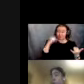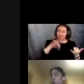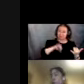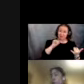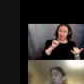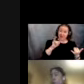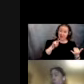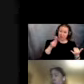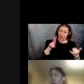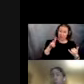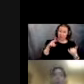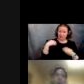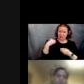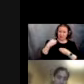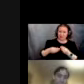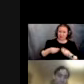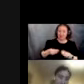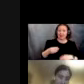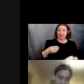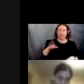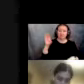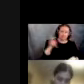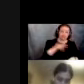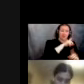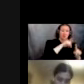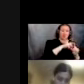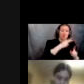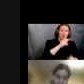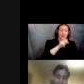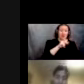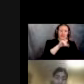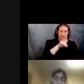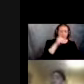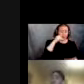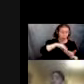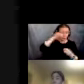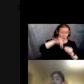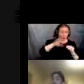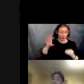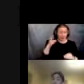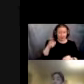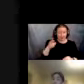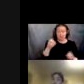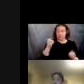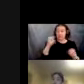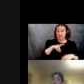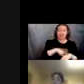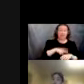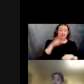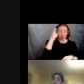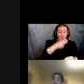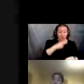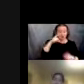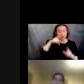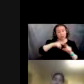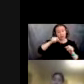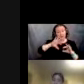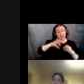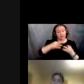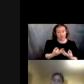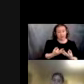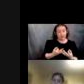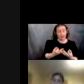back to Japan, to Hokkaido, to learn about their family history. And a lot of Native Hawaiian Japanese families are